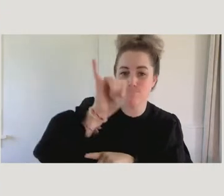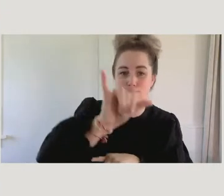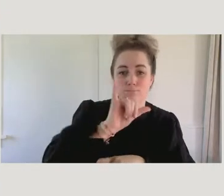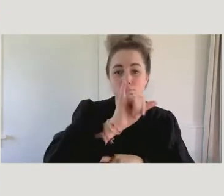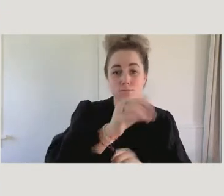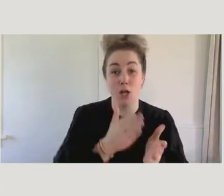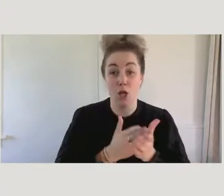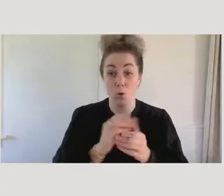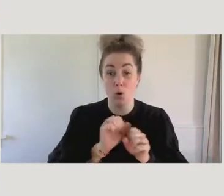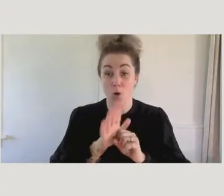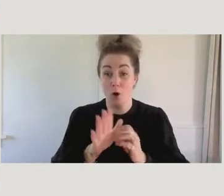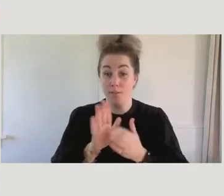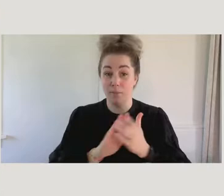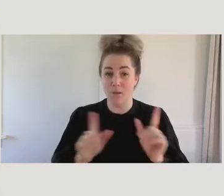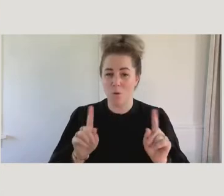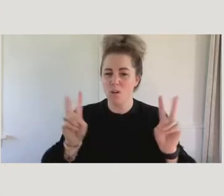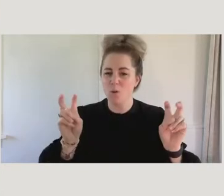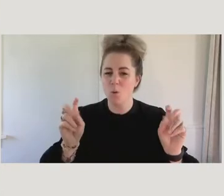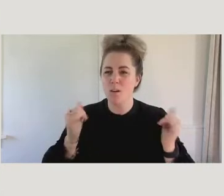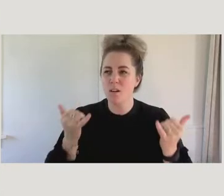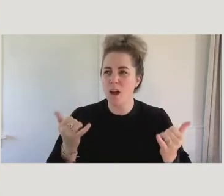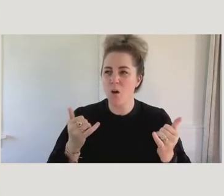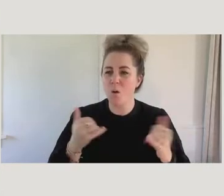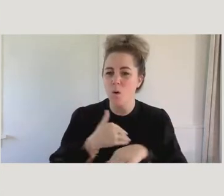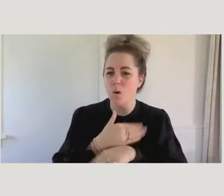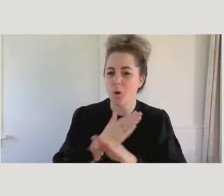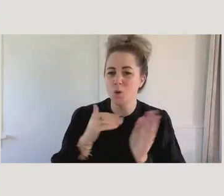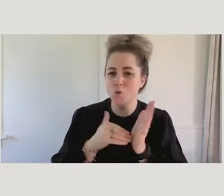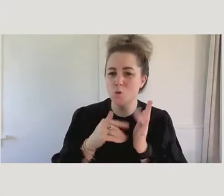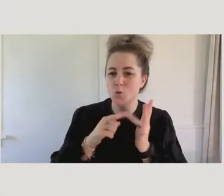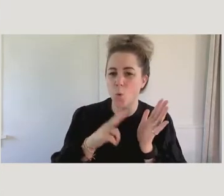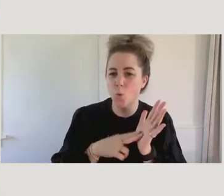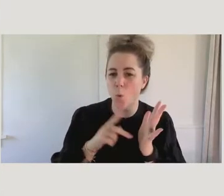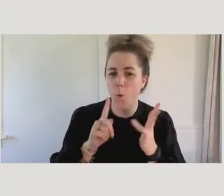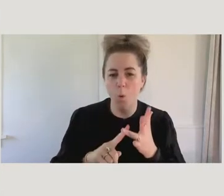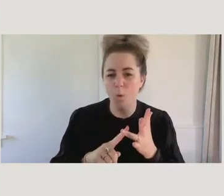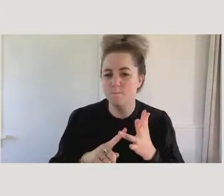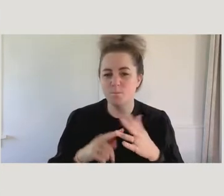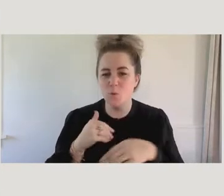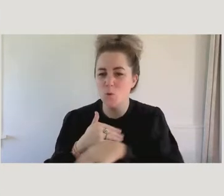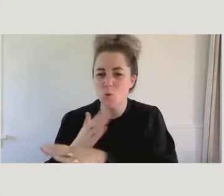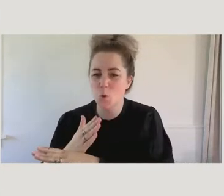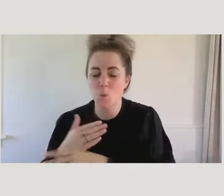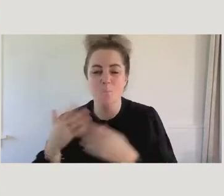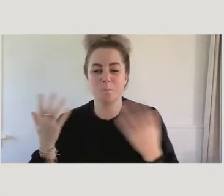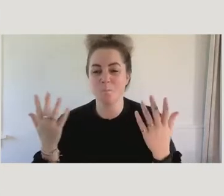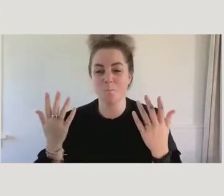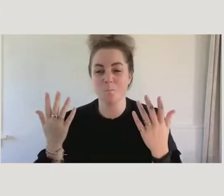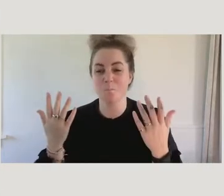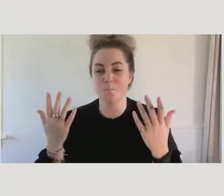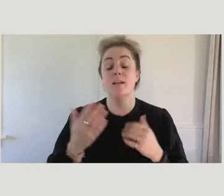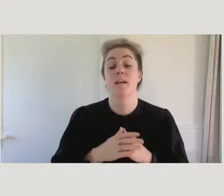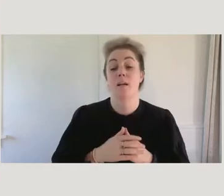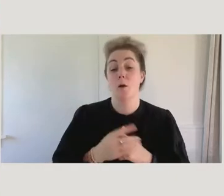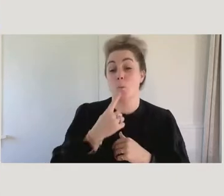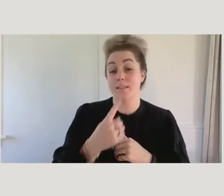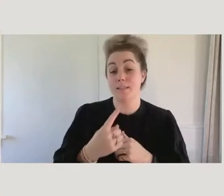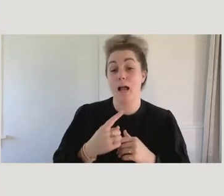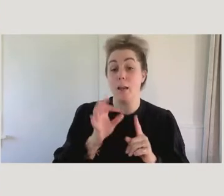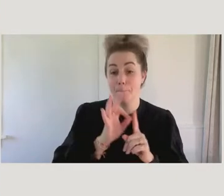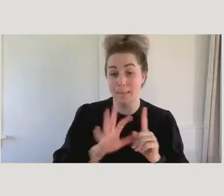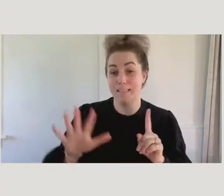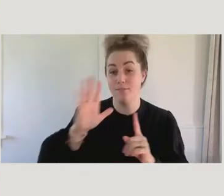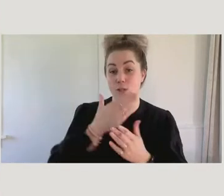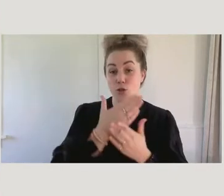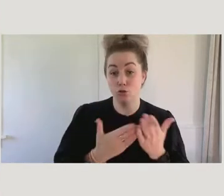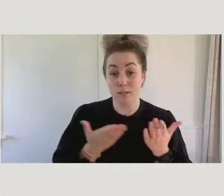covert it was what do they call them son or zooms but we tell stories across southeast Asia stories Pacific stories